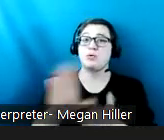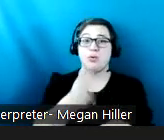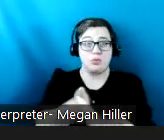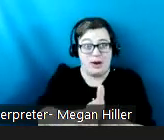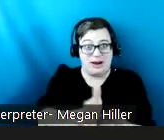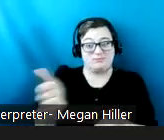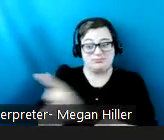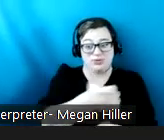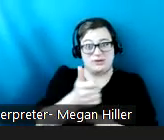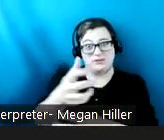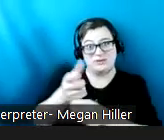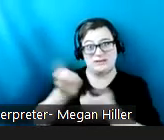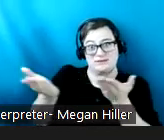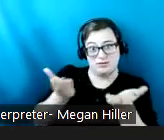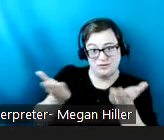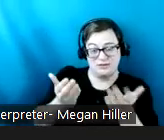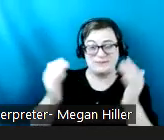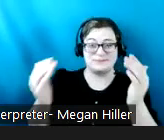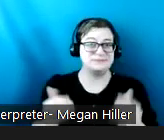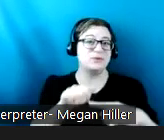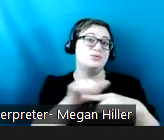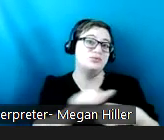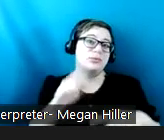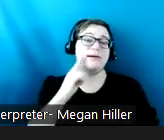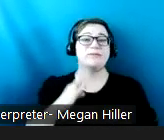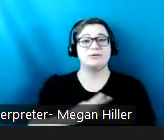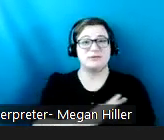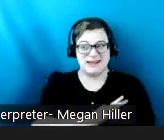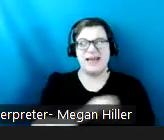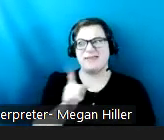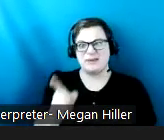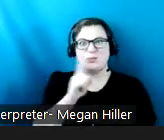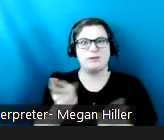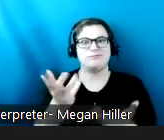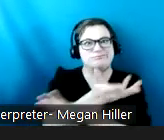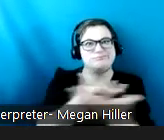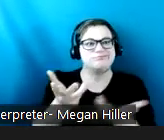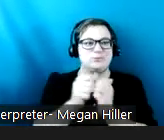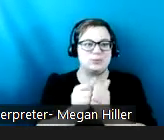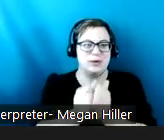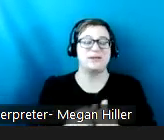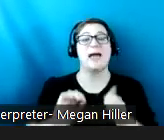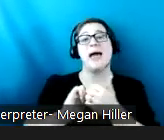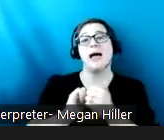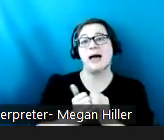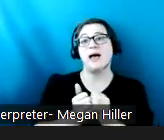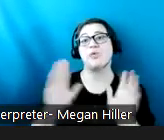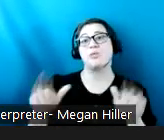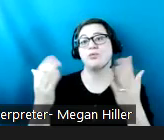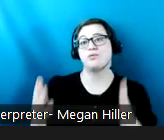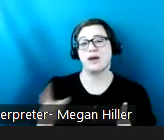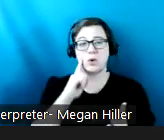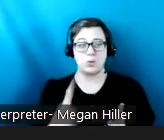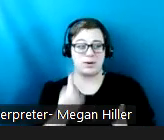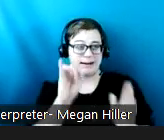person receiving services, training for staff that work with you, how the provider will work with you to identify your